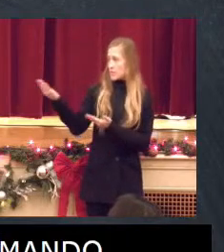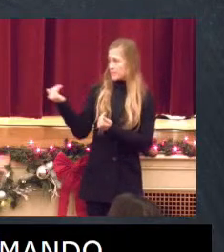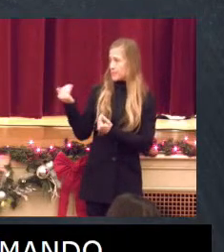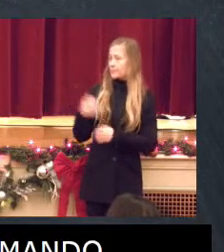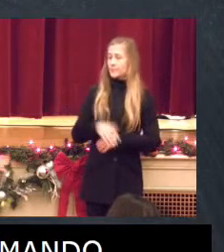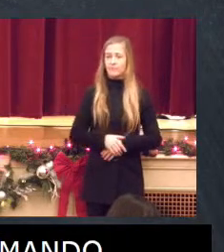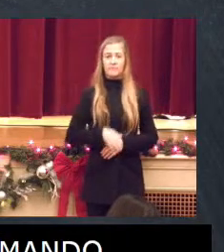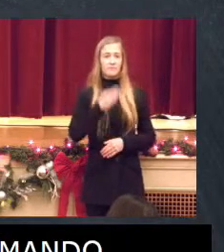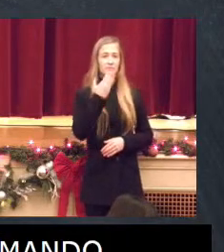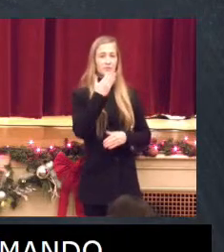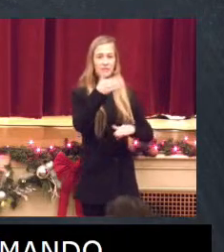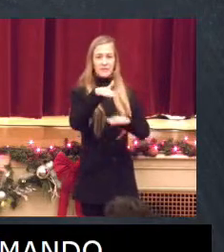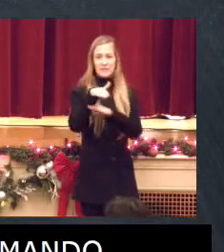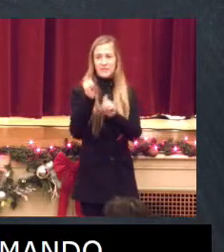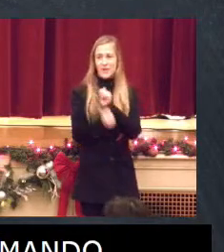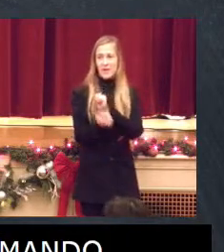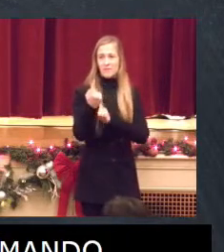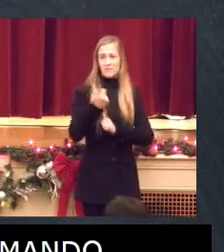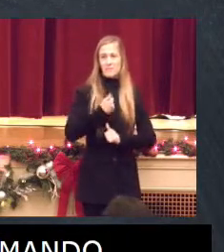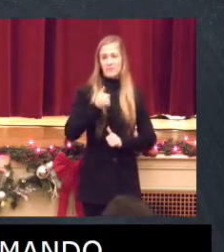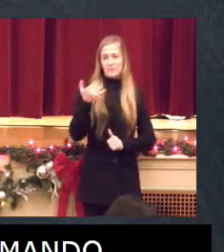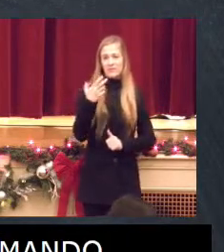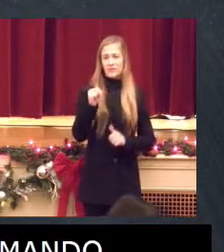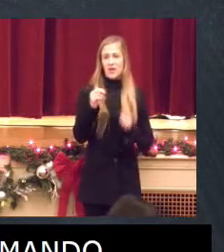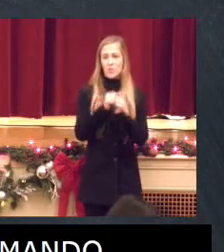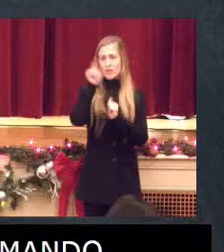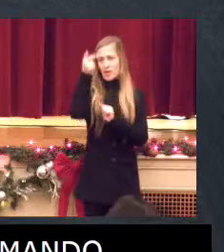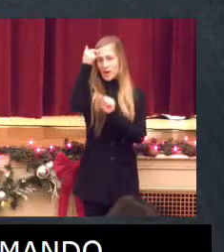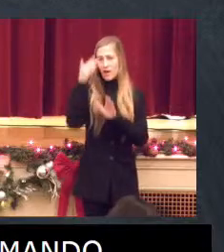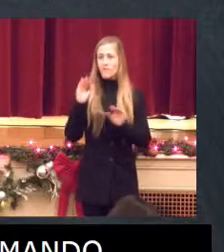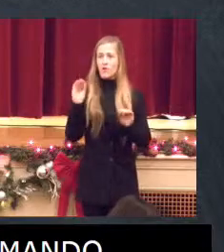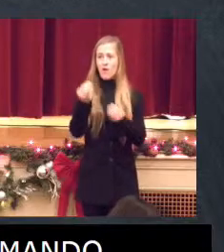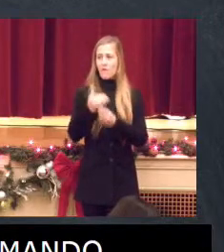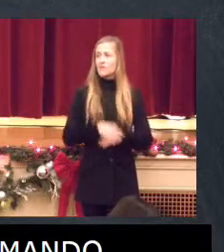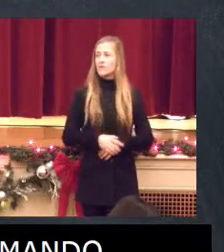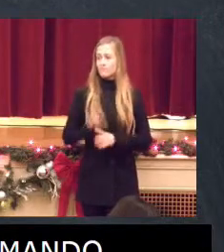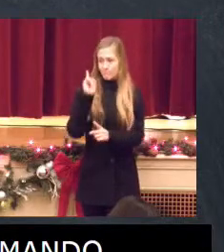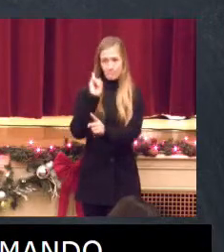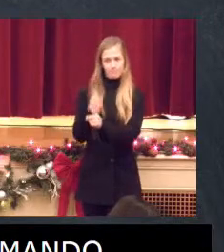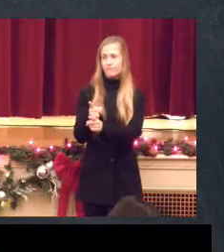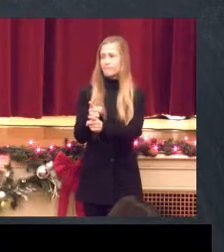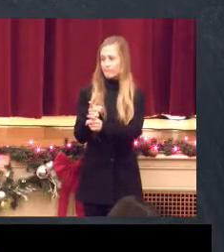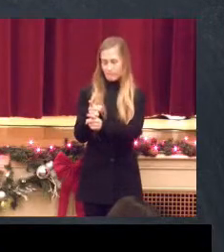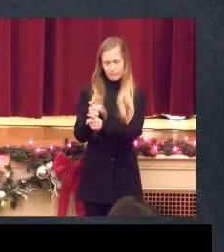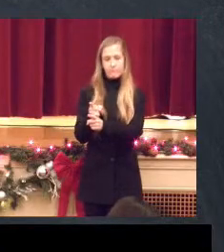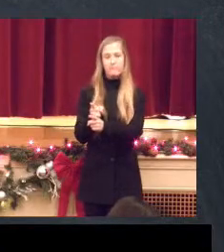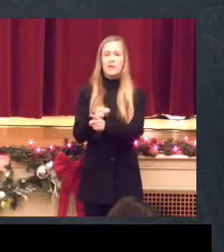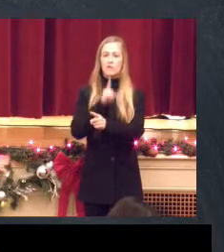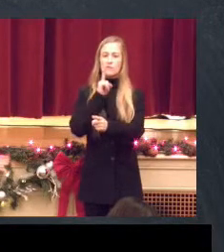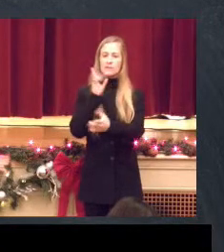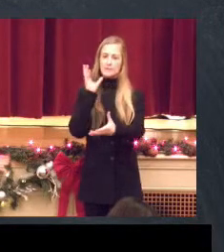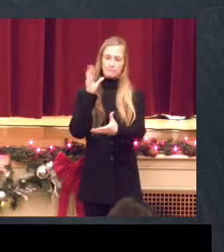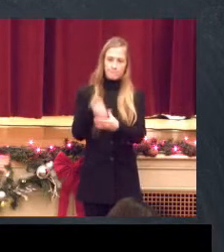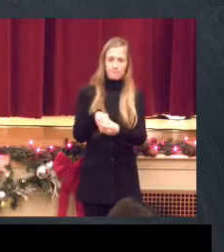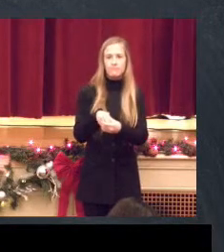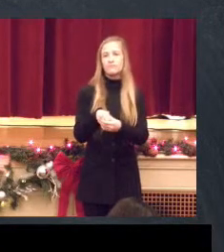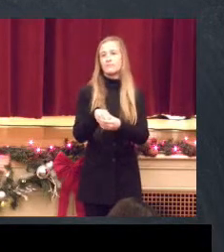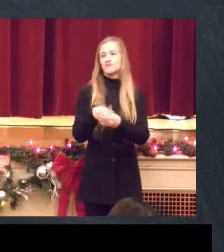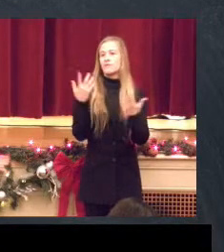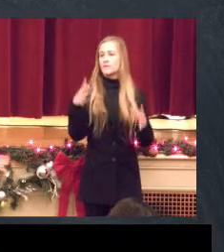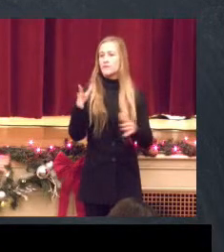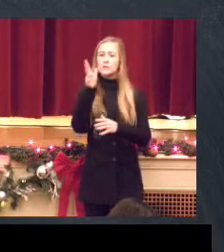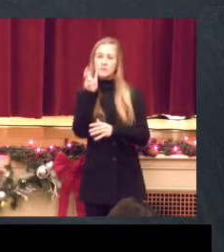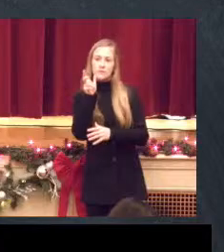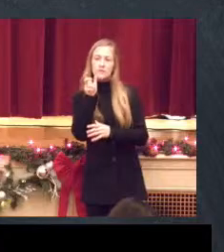Hey, good evening, everyone. John Sheehan with the Governor's Office. I think you got it right, Jim, and I think really engaging. We've heard suggestions about making sure that there's